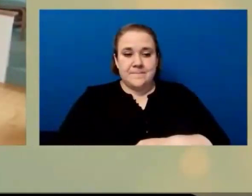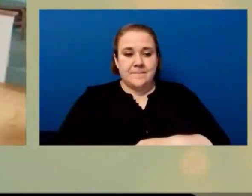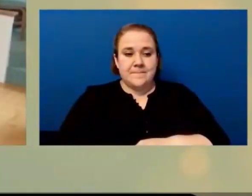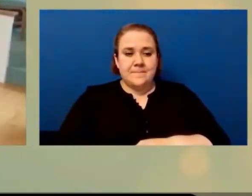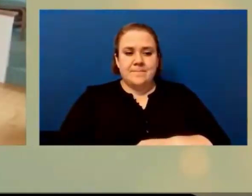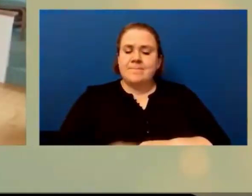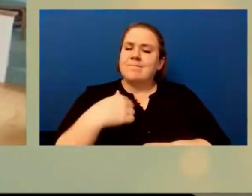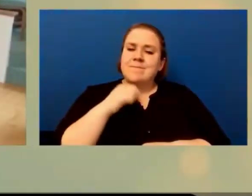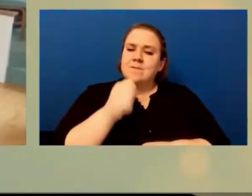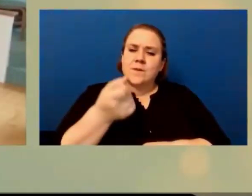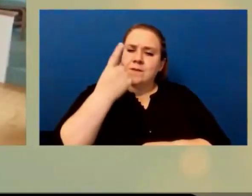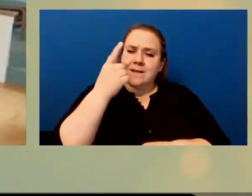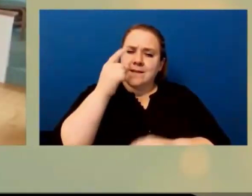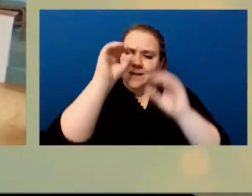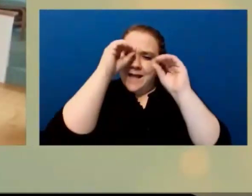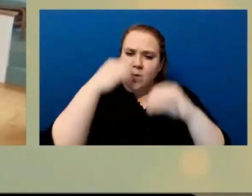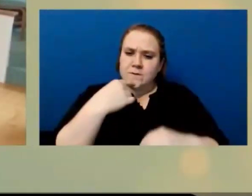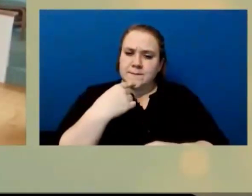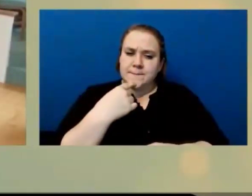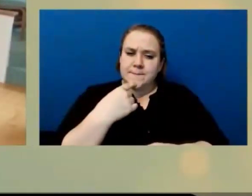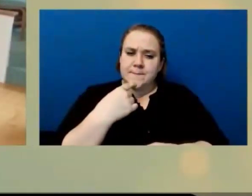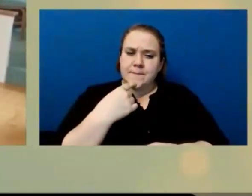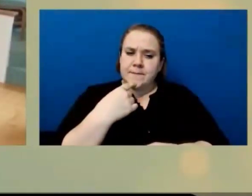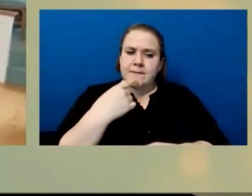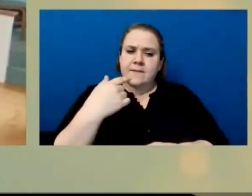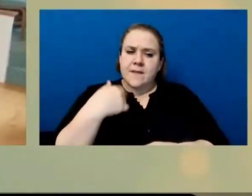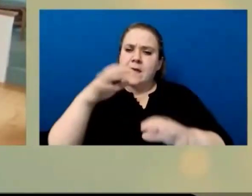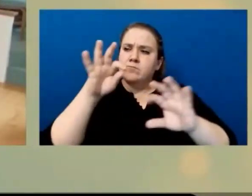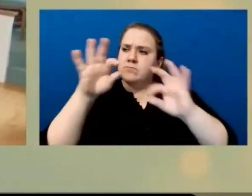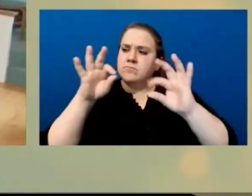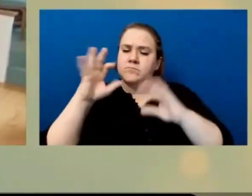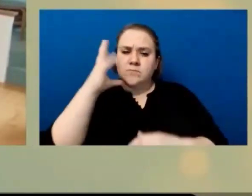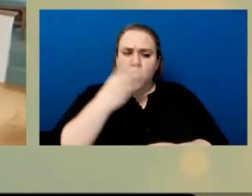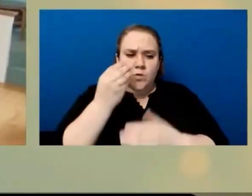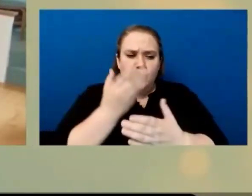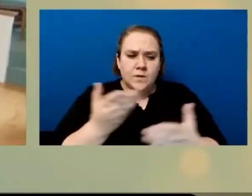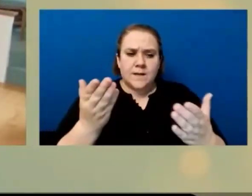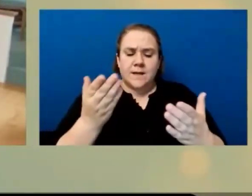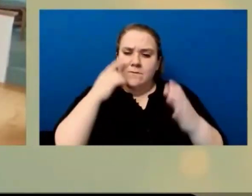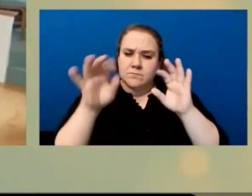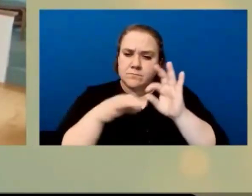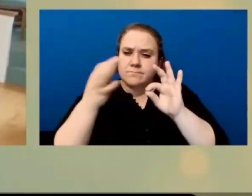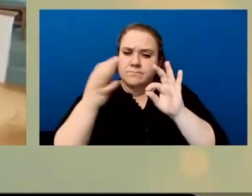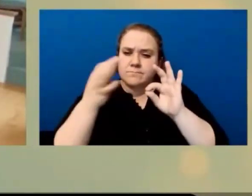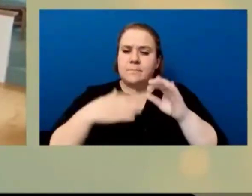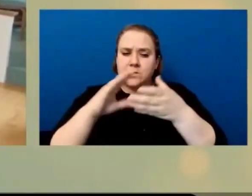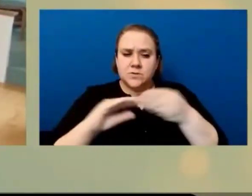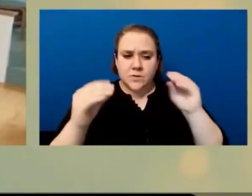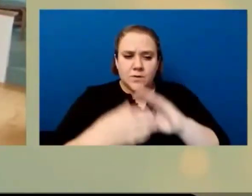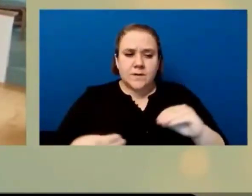I do not understand, said the owl. I have chosen beautiful things for the weaving of my story.